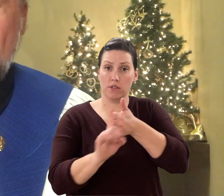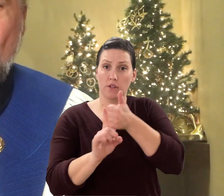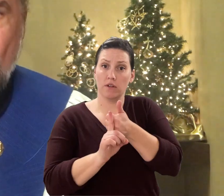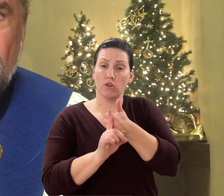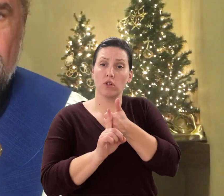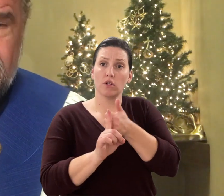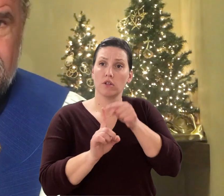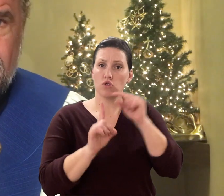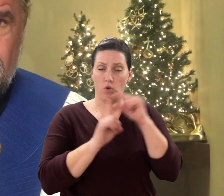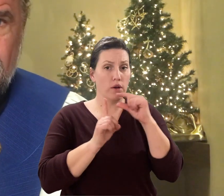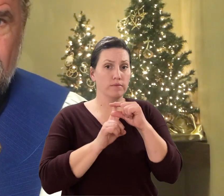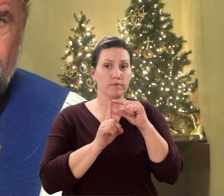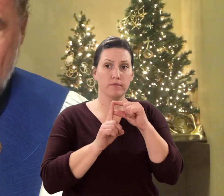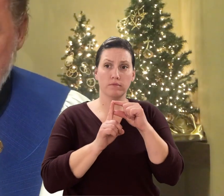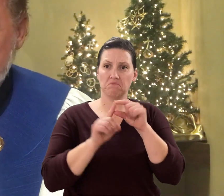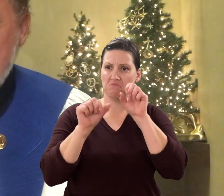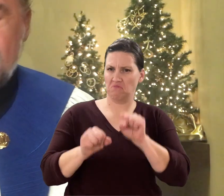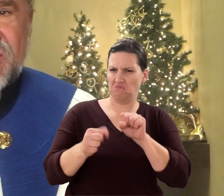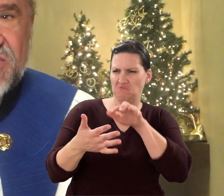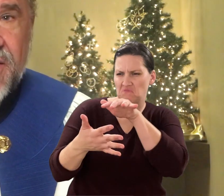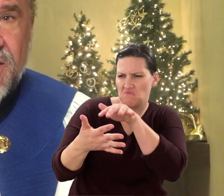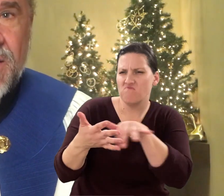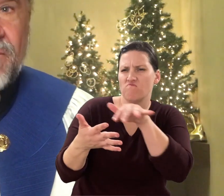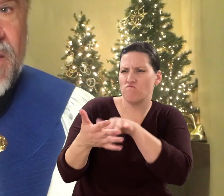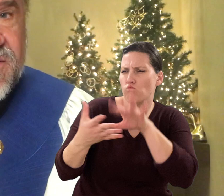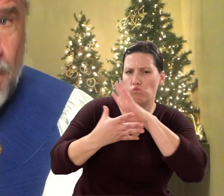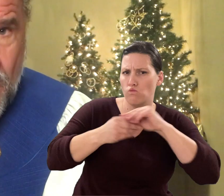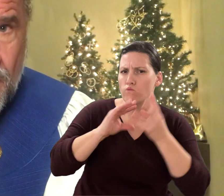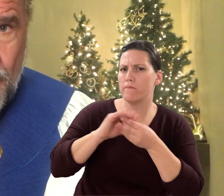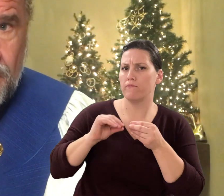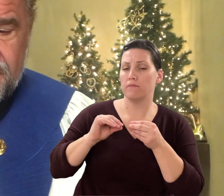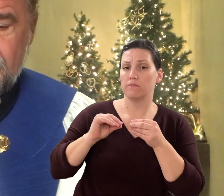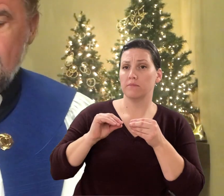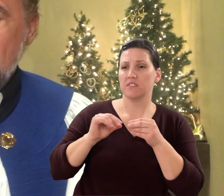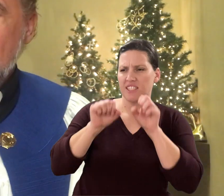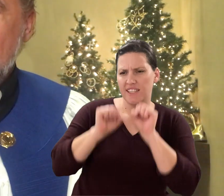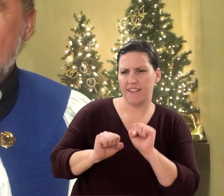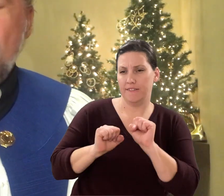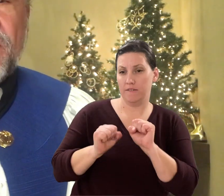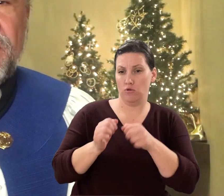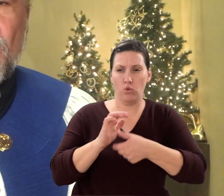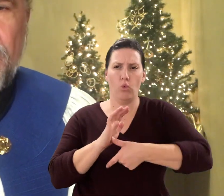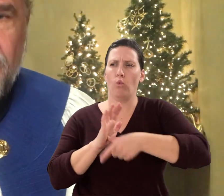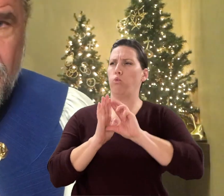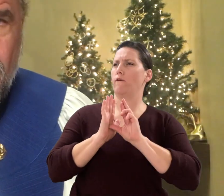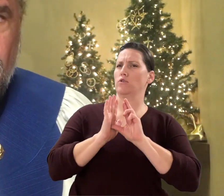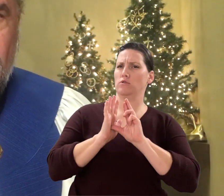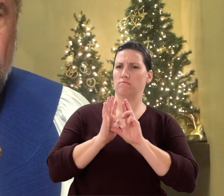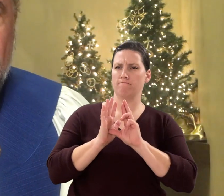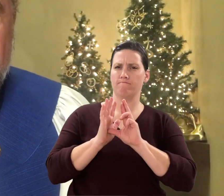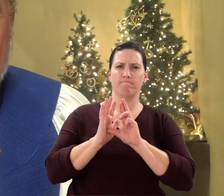own words. We could study his parables. We could